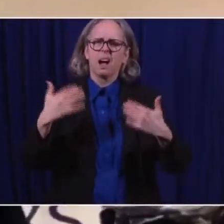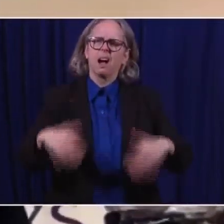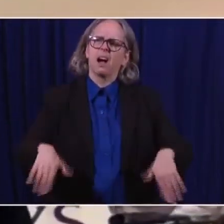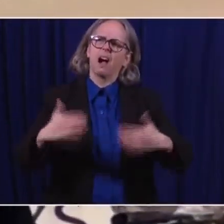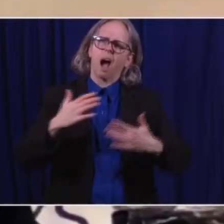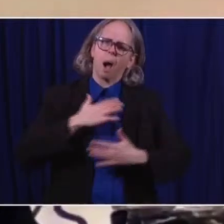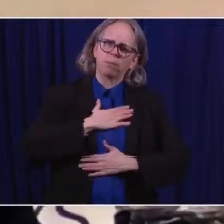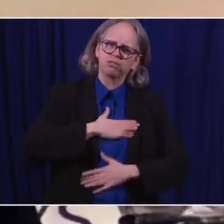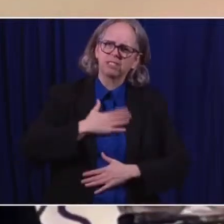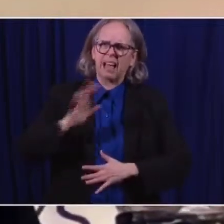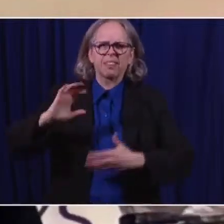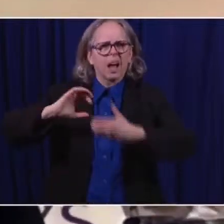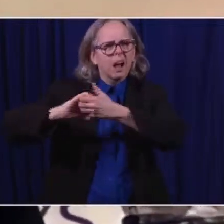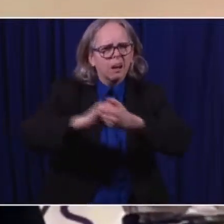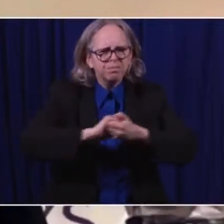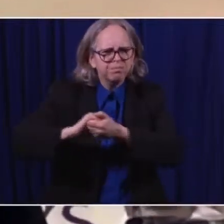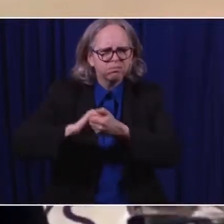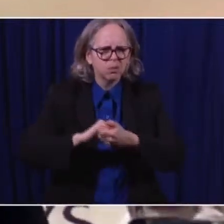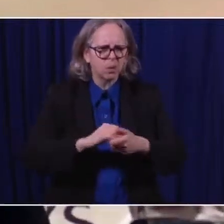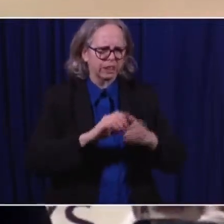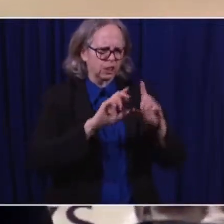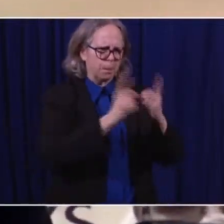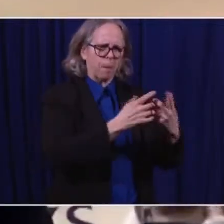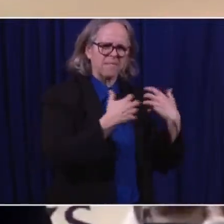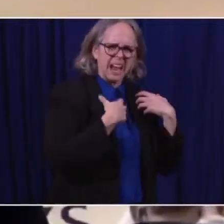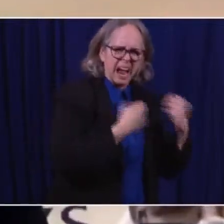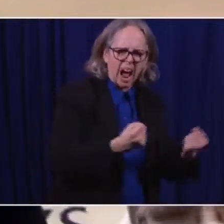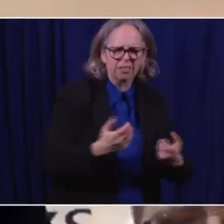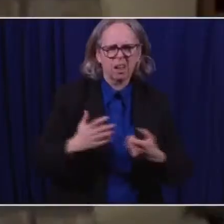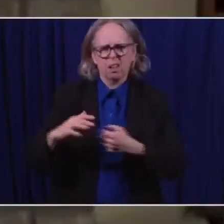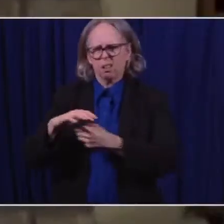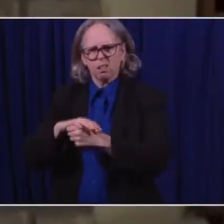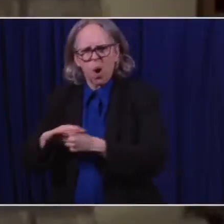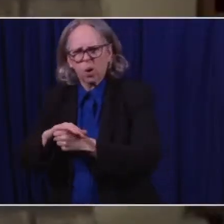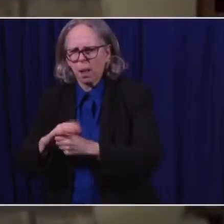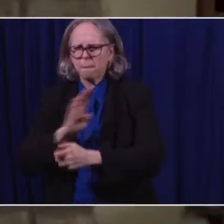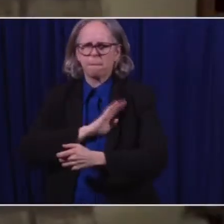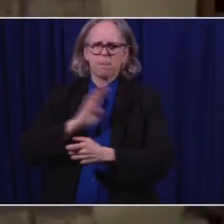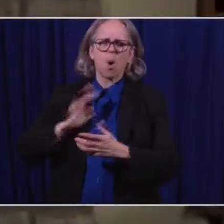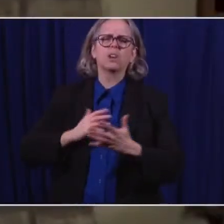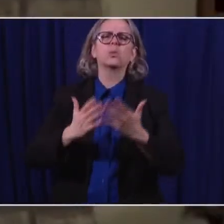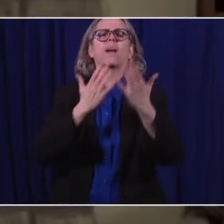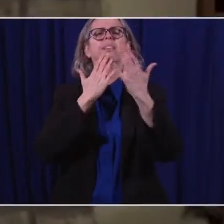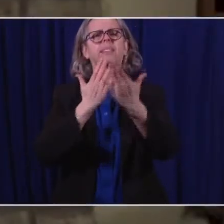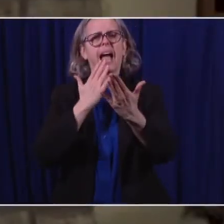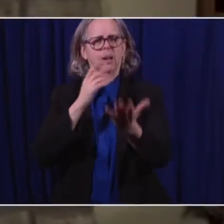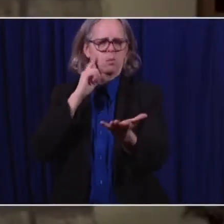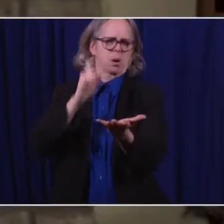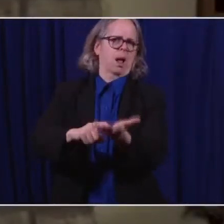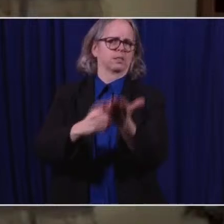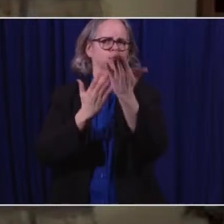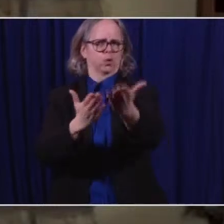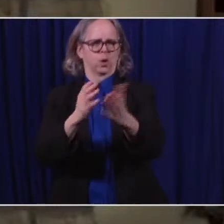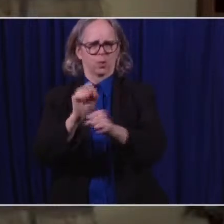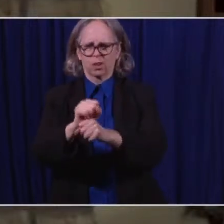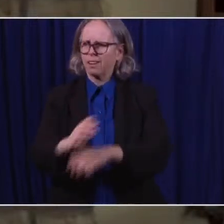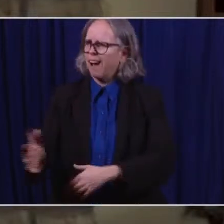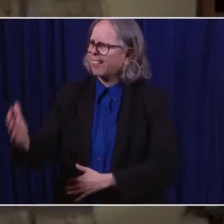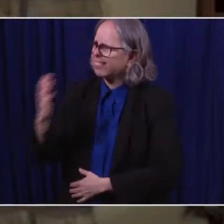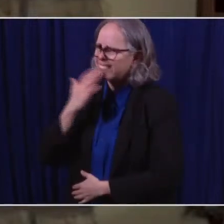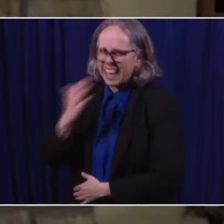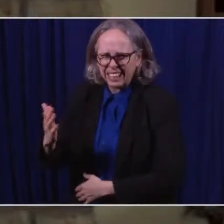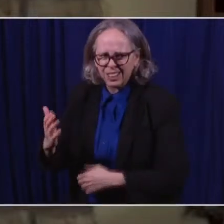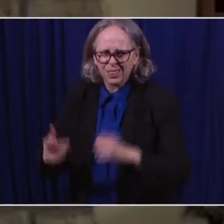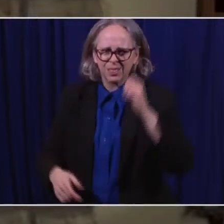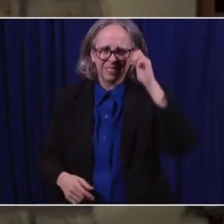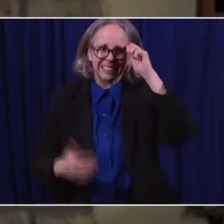Board of Health to get all of this done. Thank you so much. Well, thank you very much. And we have Kevin Davis.